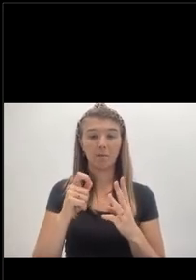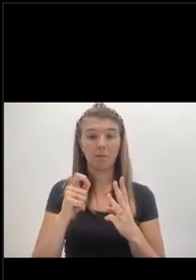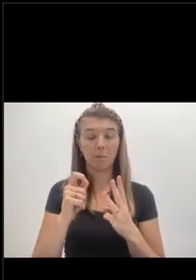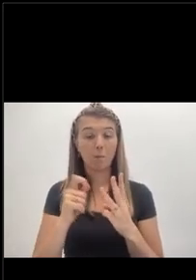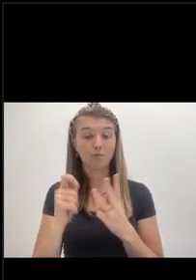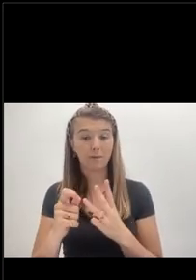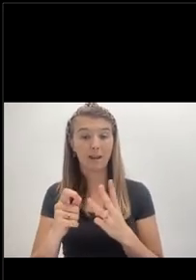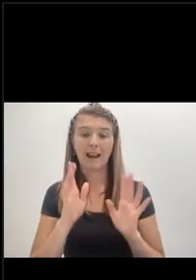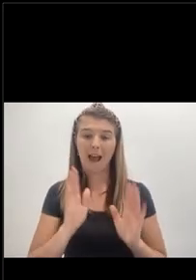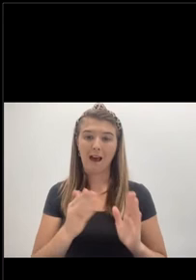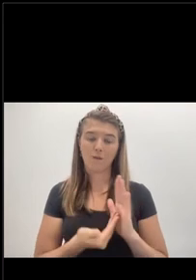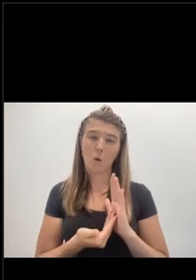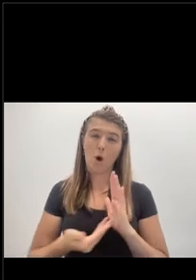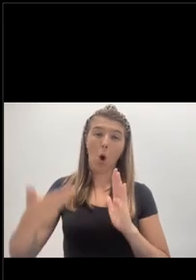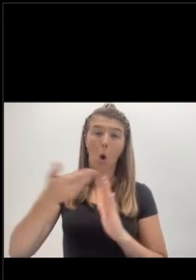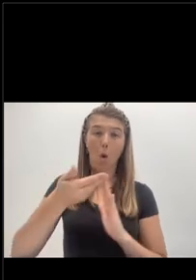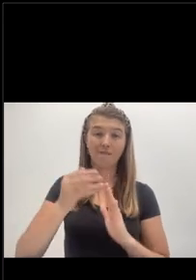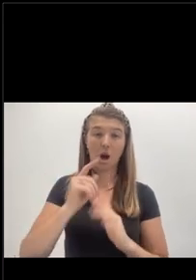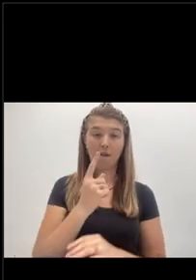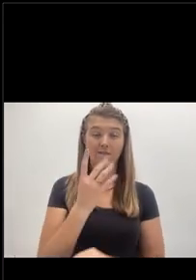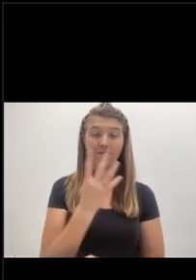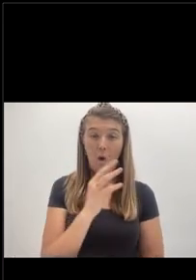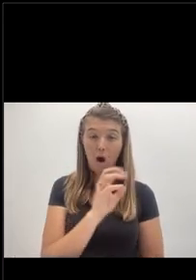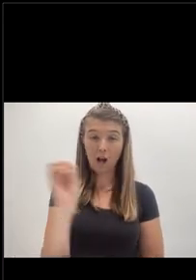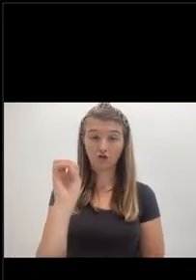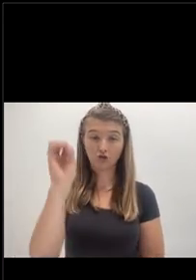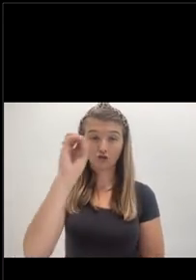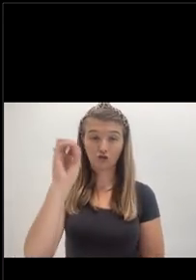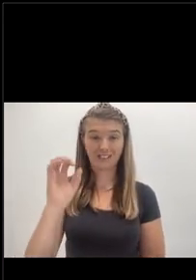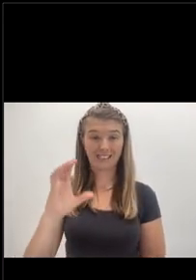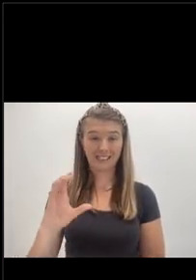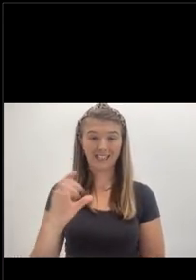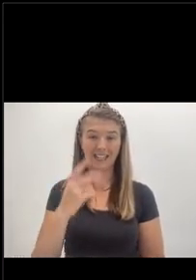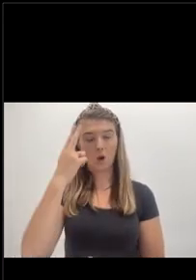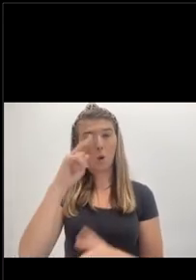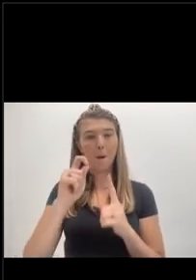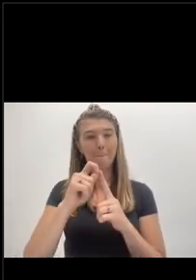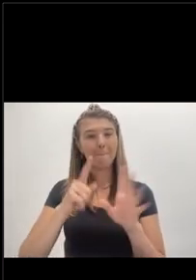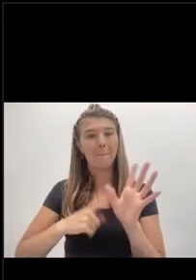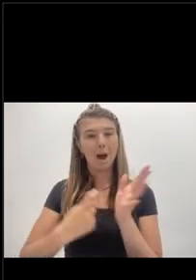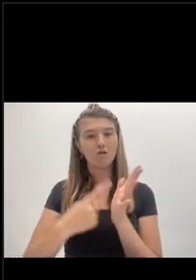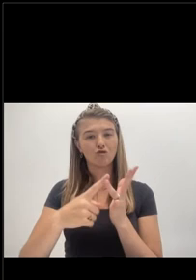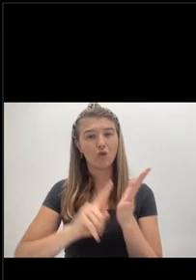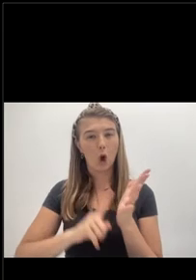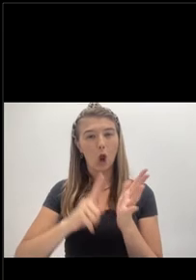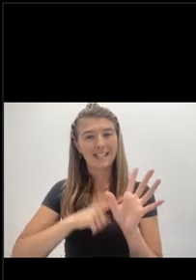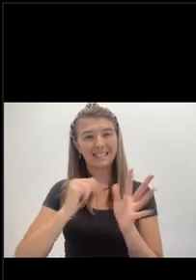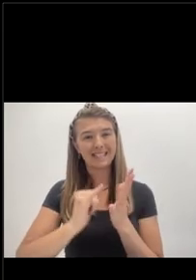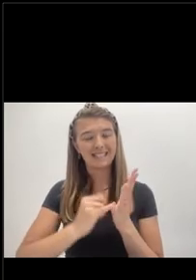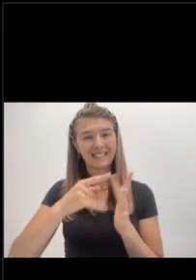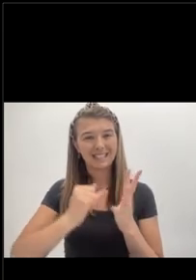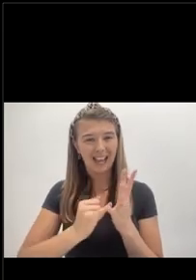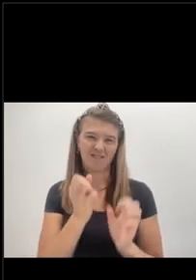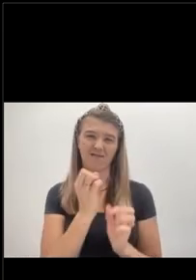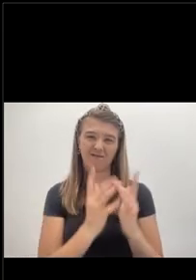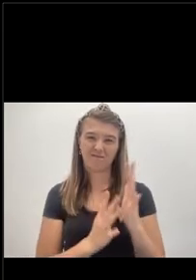happen. And so this is usually then called pyrolysis. And as you can see, with pyrolysis, we don't